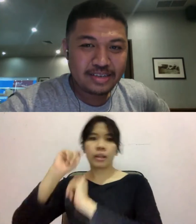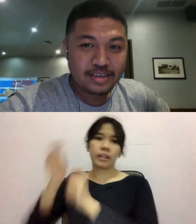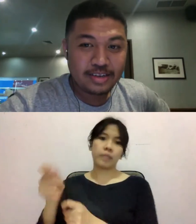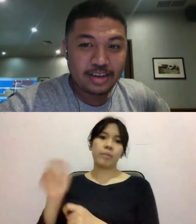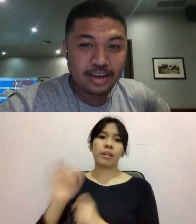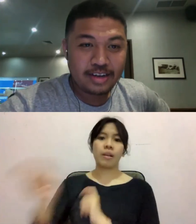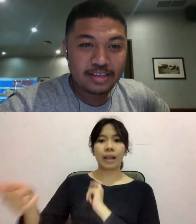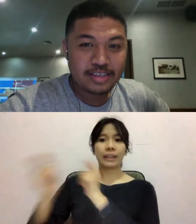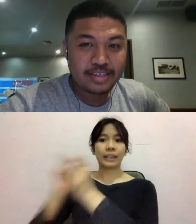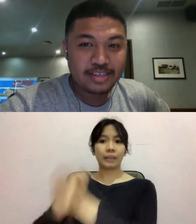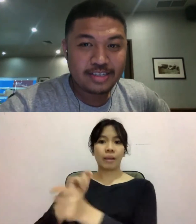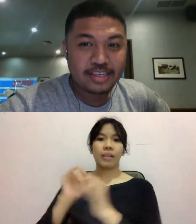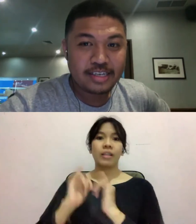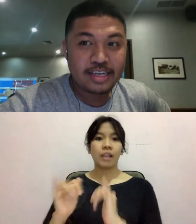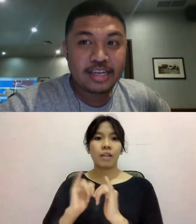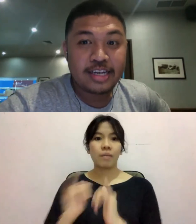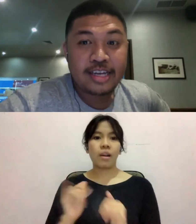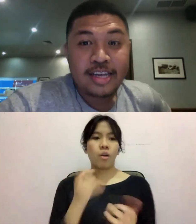That actually being Yes. okay.